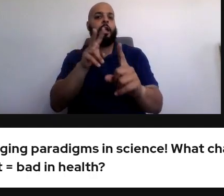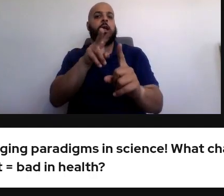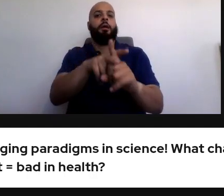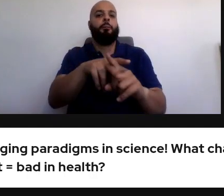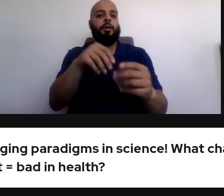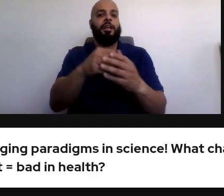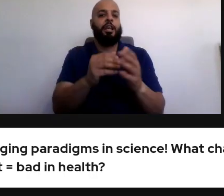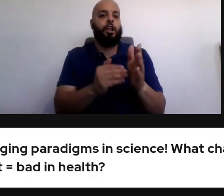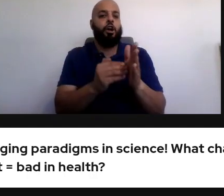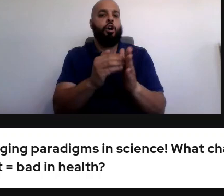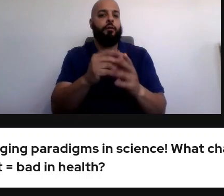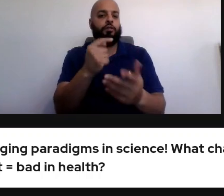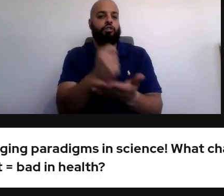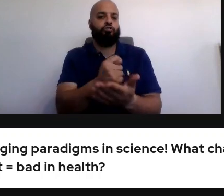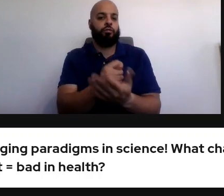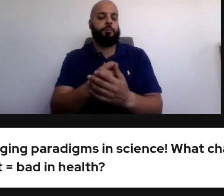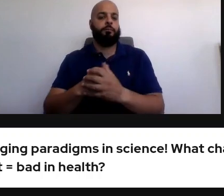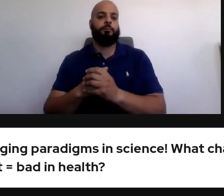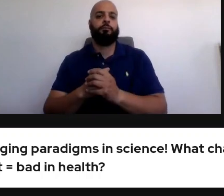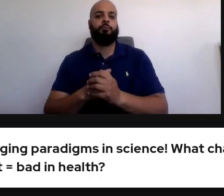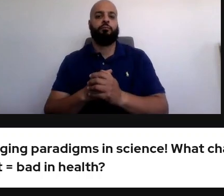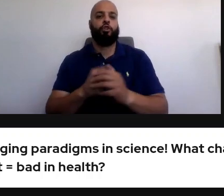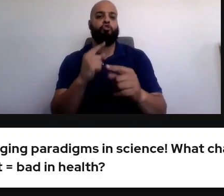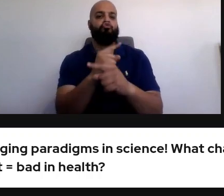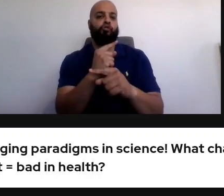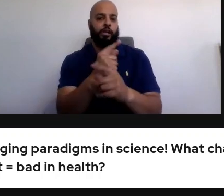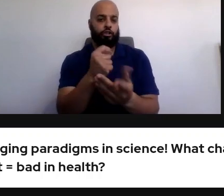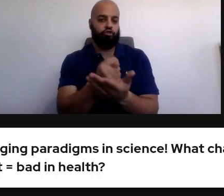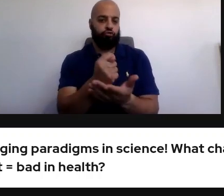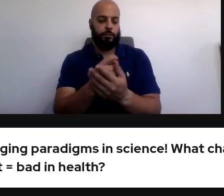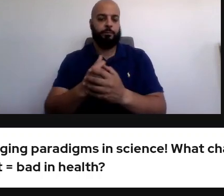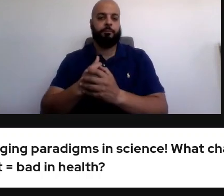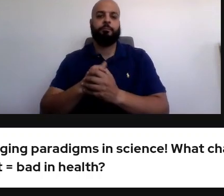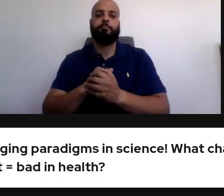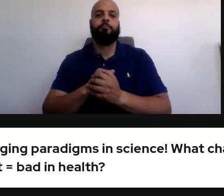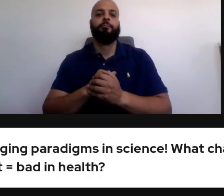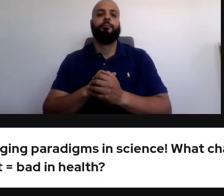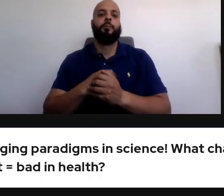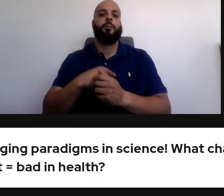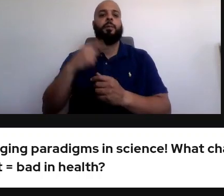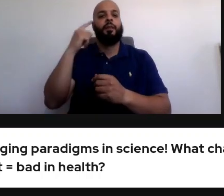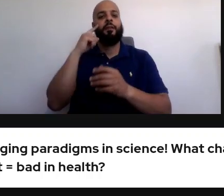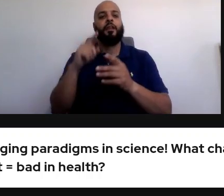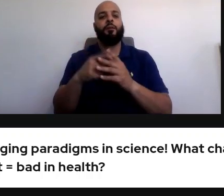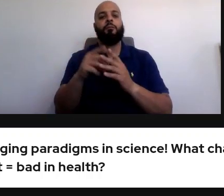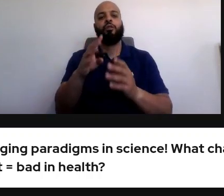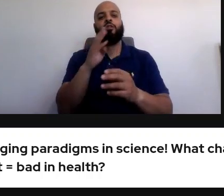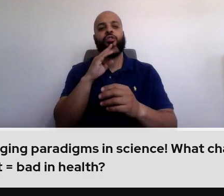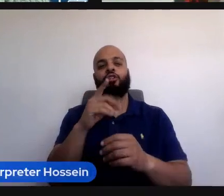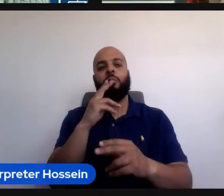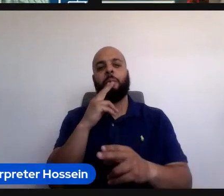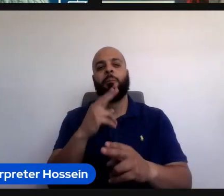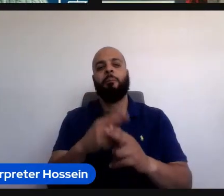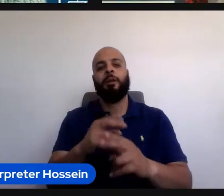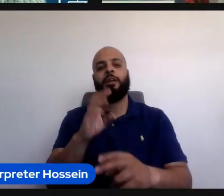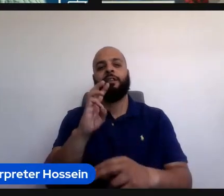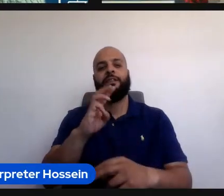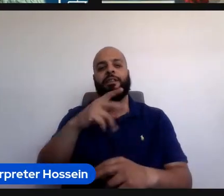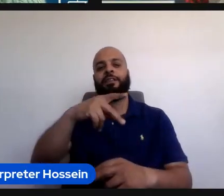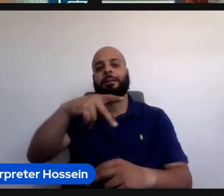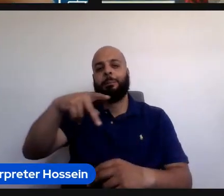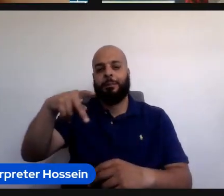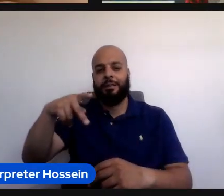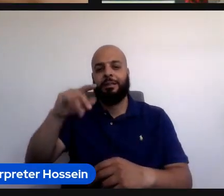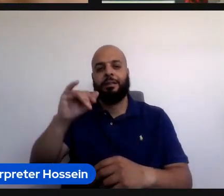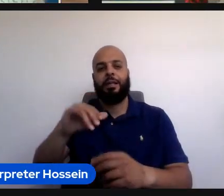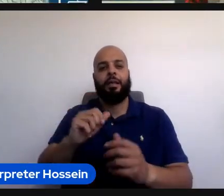treatment. Right. Thank you for that. Mm-hmm. I think at the beginning of your talk, you mentioned 6 Ps to kind of like